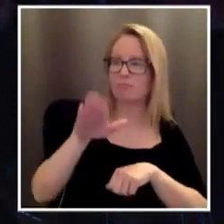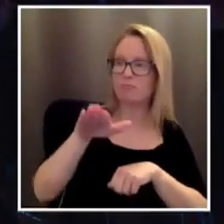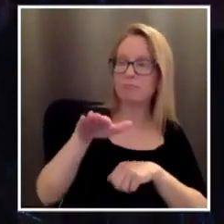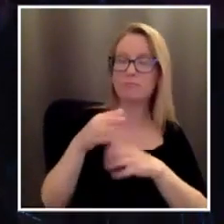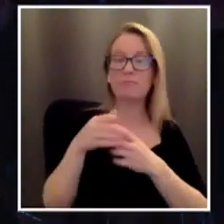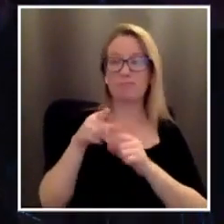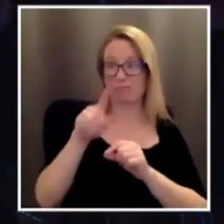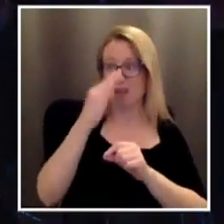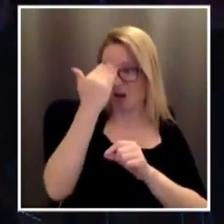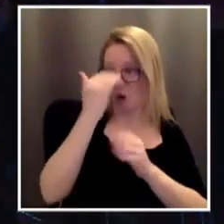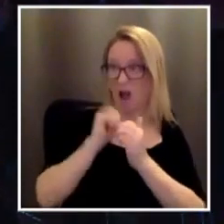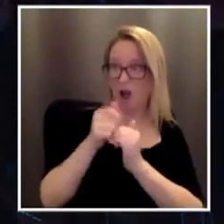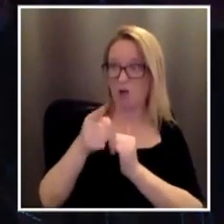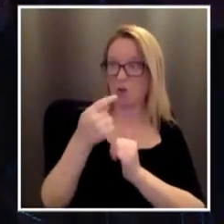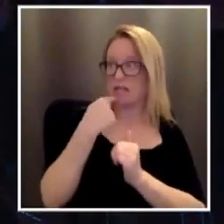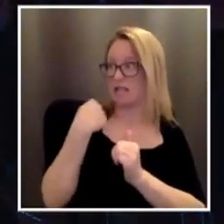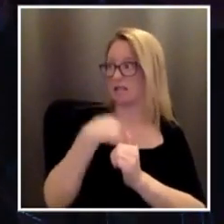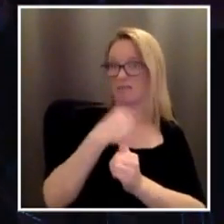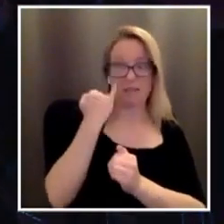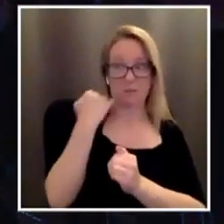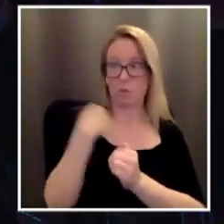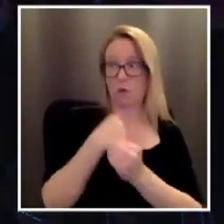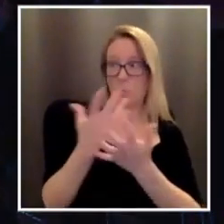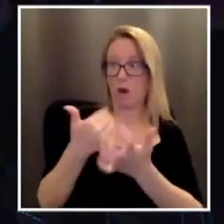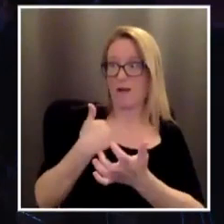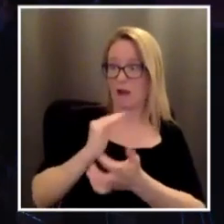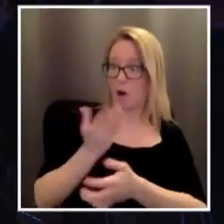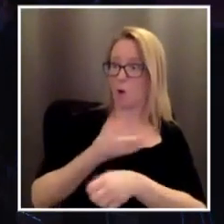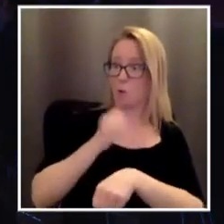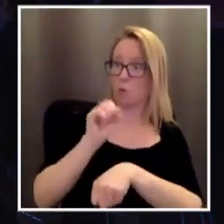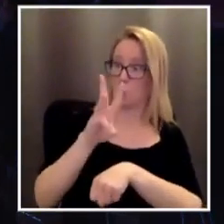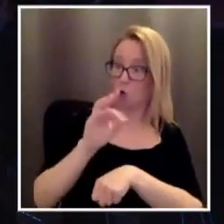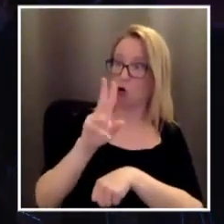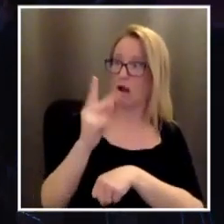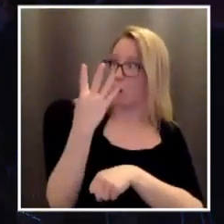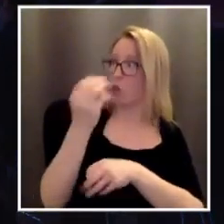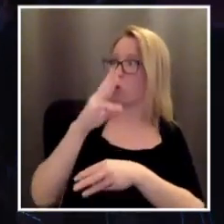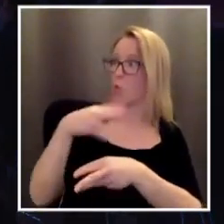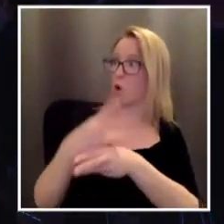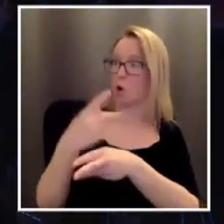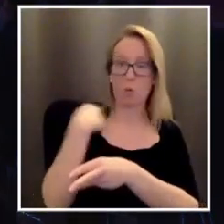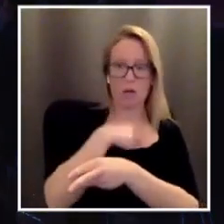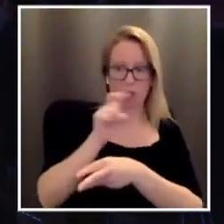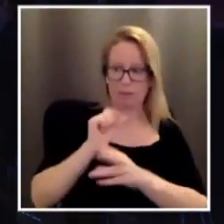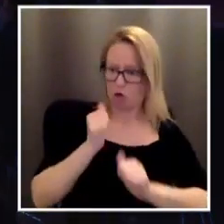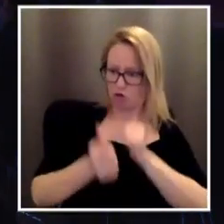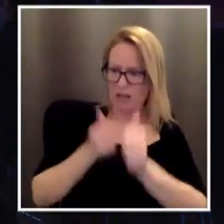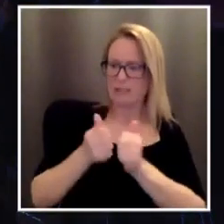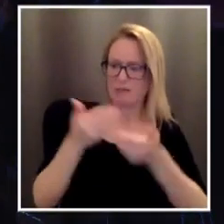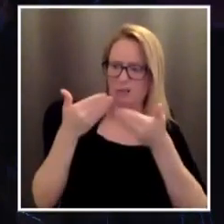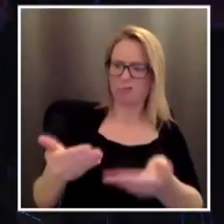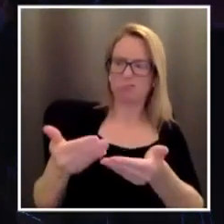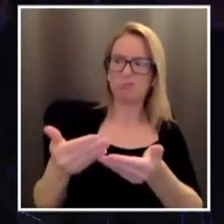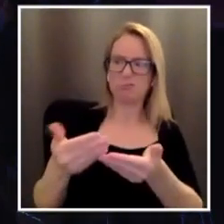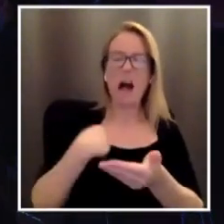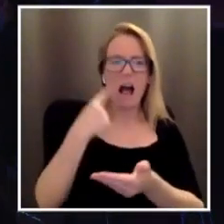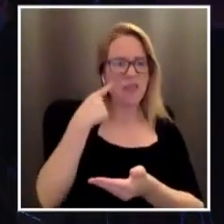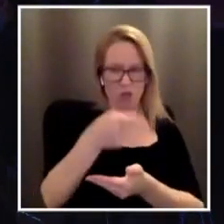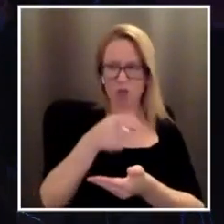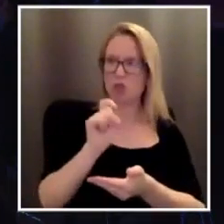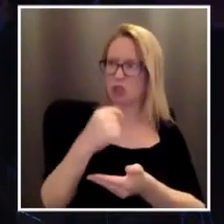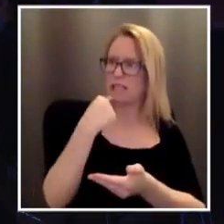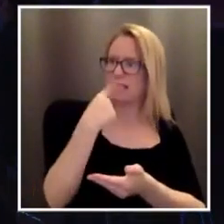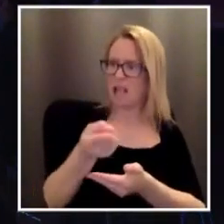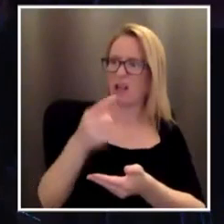You know how you're telling us if we want to have our work out in the world, we should be aggressive about putting it out there. I think you should tell